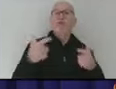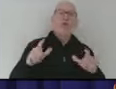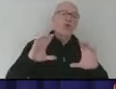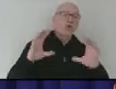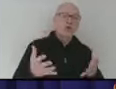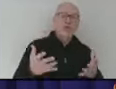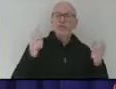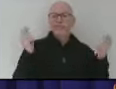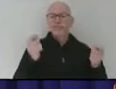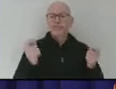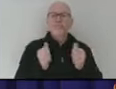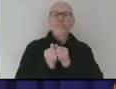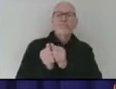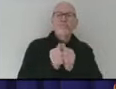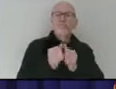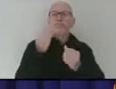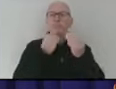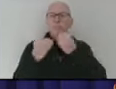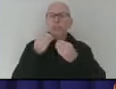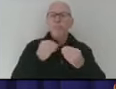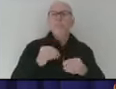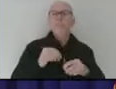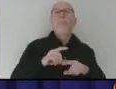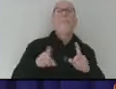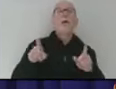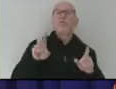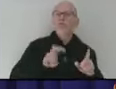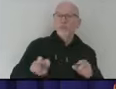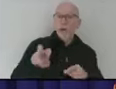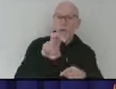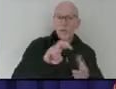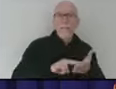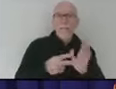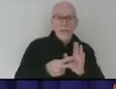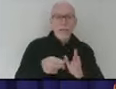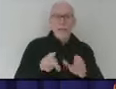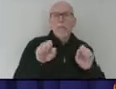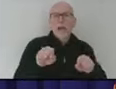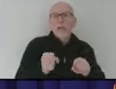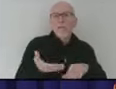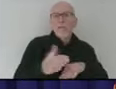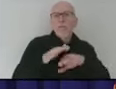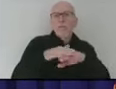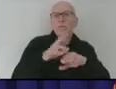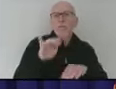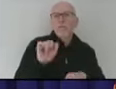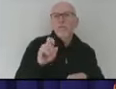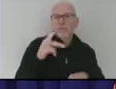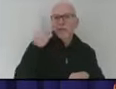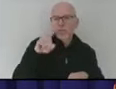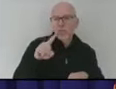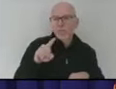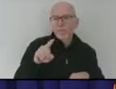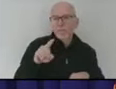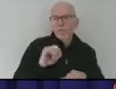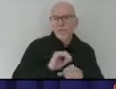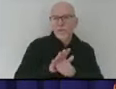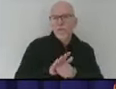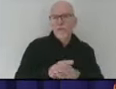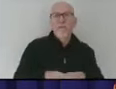celebrate together. But travel increases the chance of getting and spreading the virus that causes COVID-19, especially when you look at the high levels